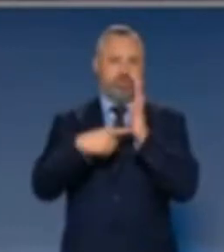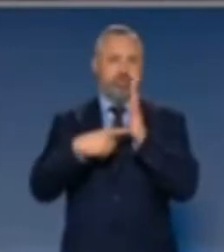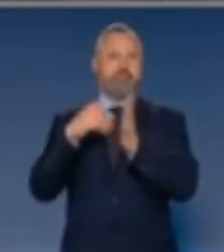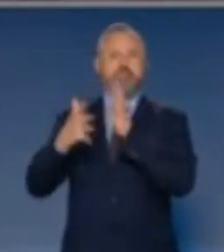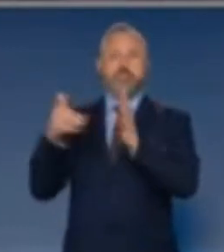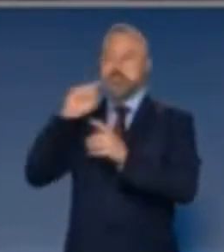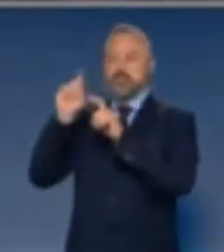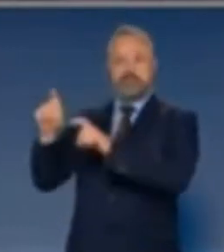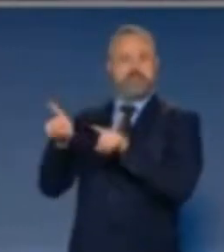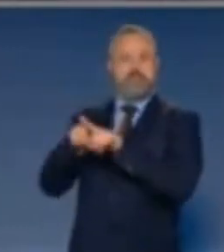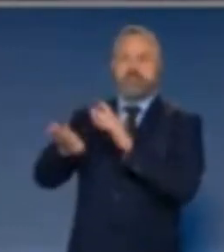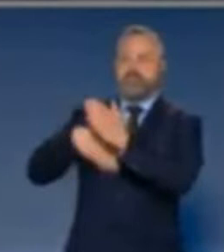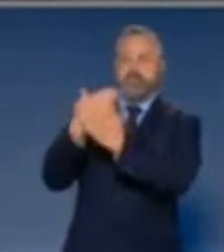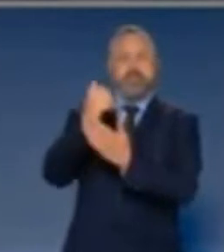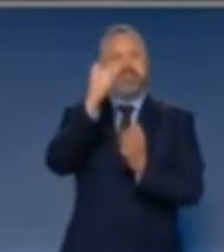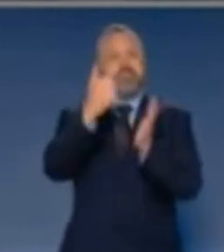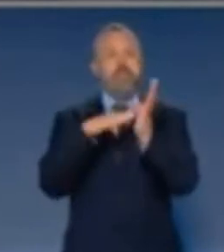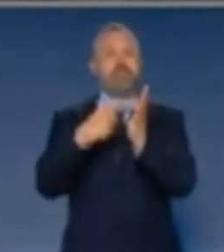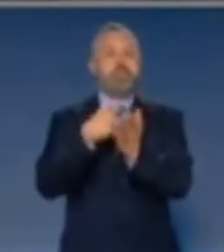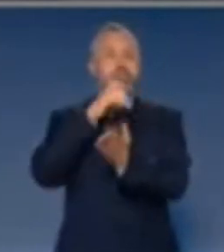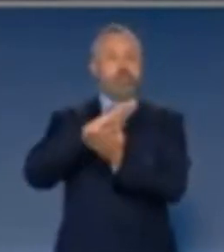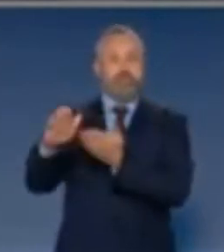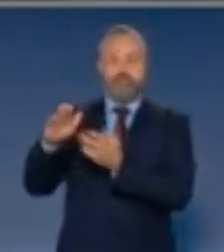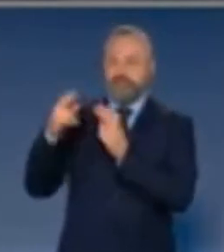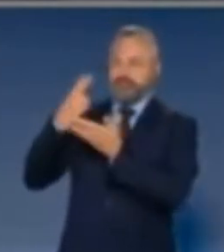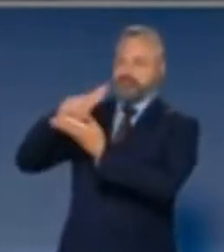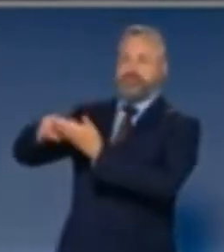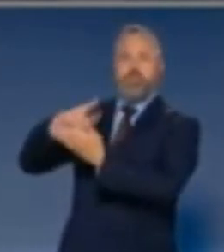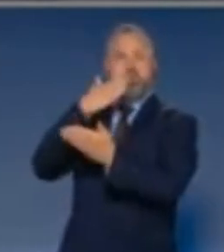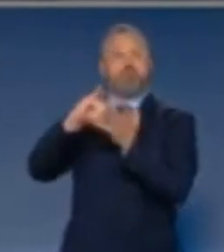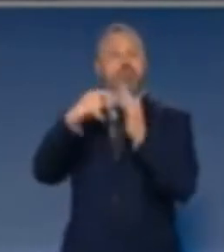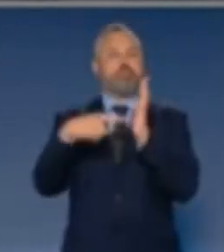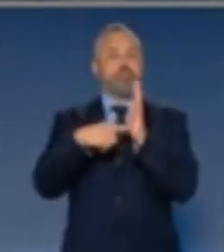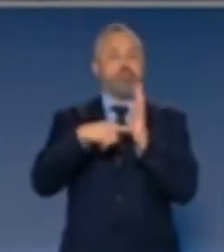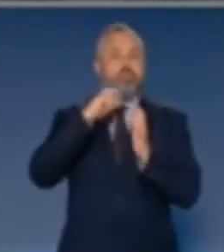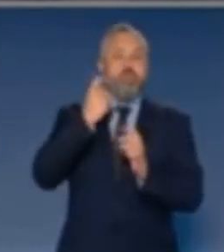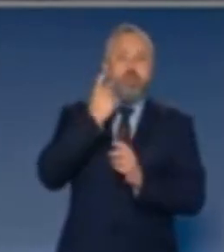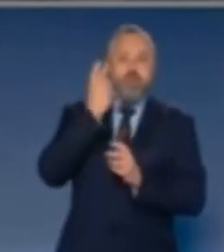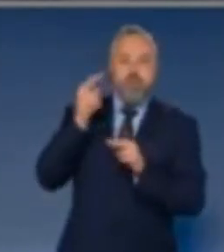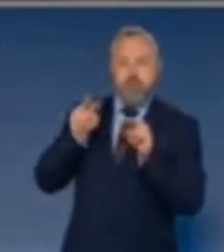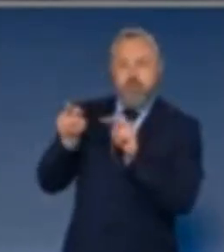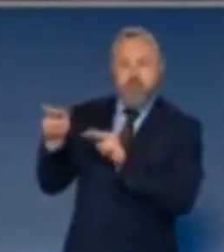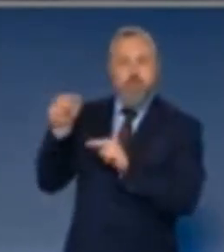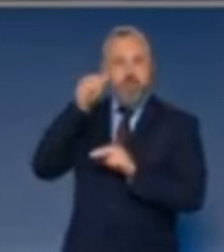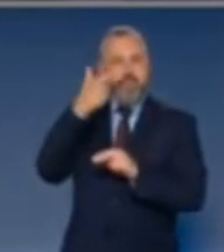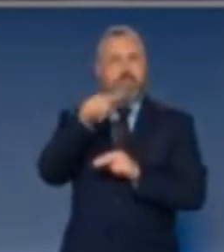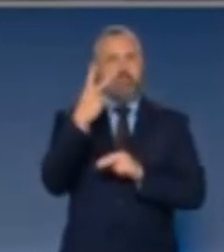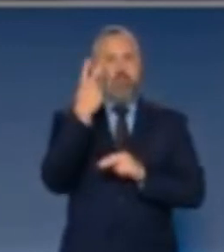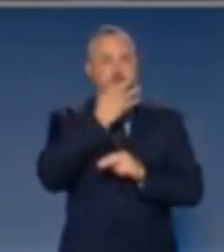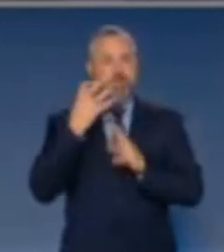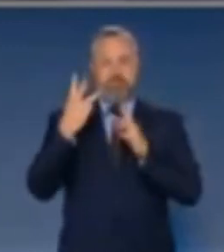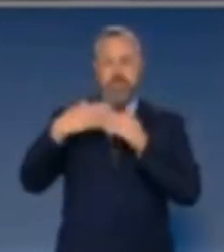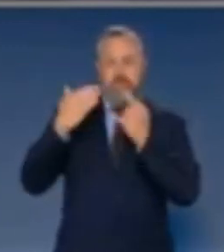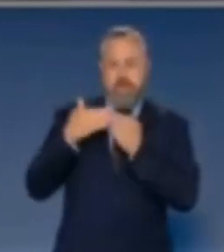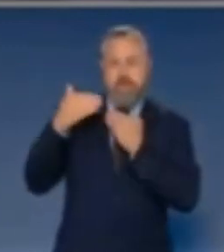this year, but with a review at 72 hours. So it's a three-day review, and that remains the case, and then the states